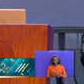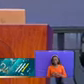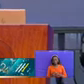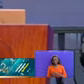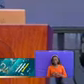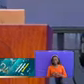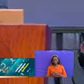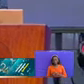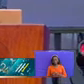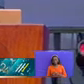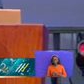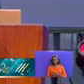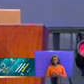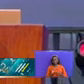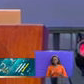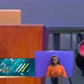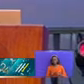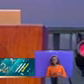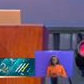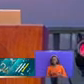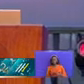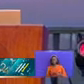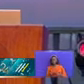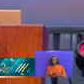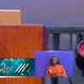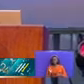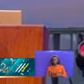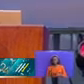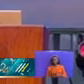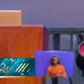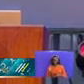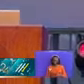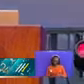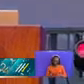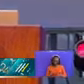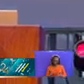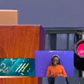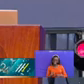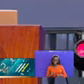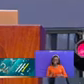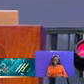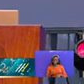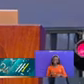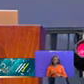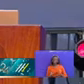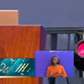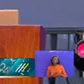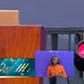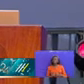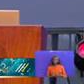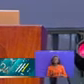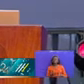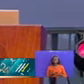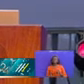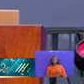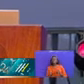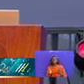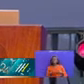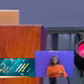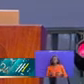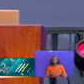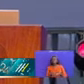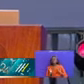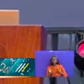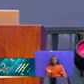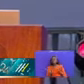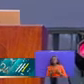vaccine am I speaking to anyone because we must be mad of the status quo whatever is happening in